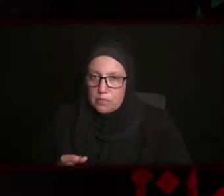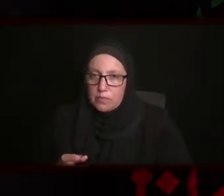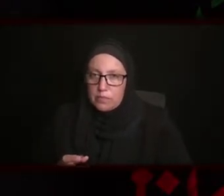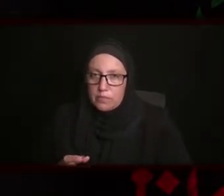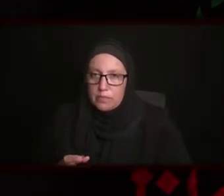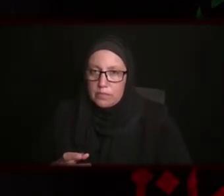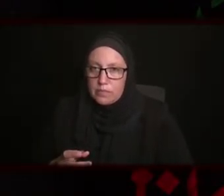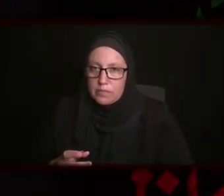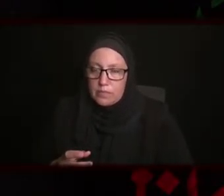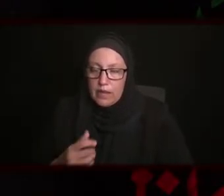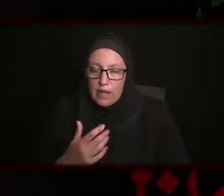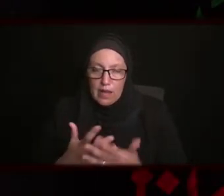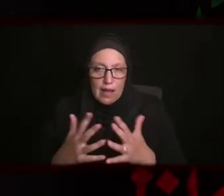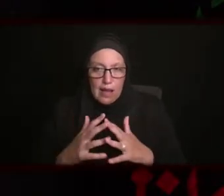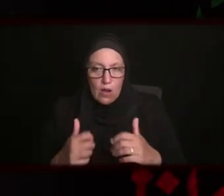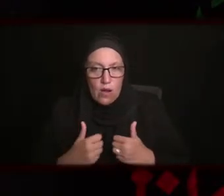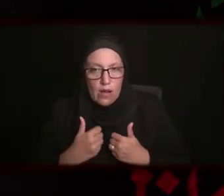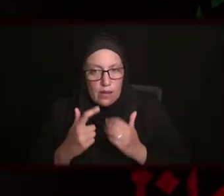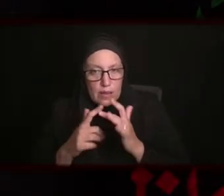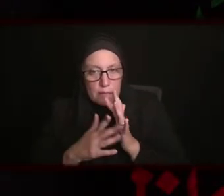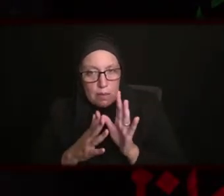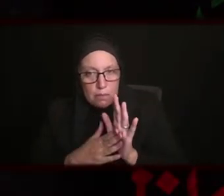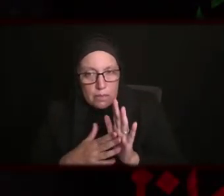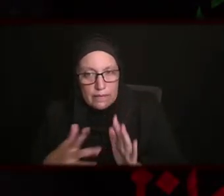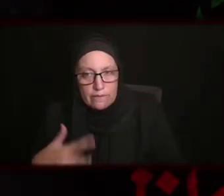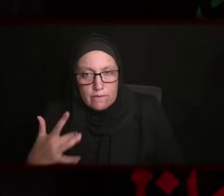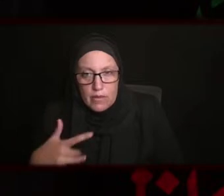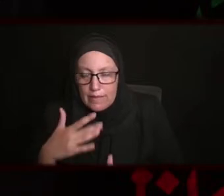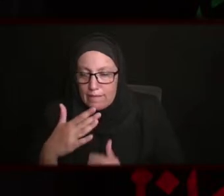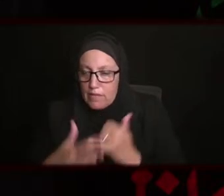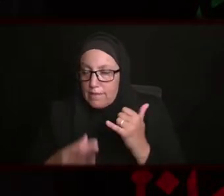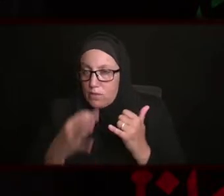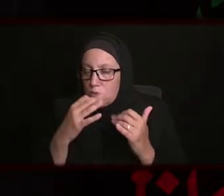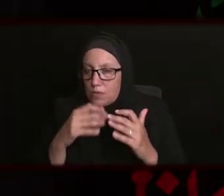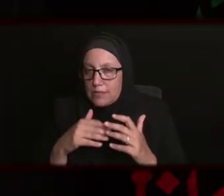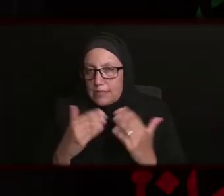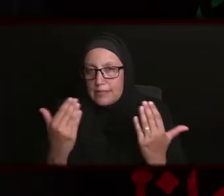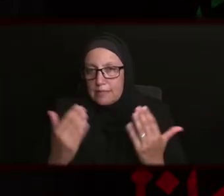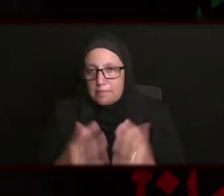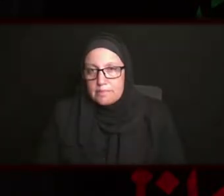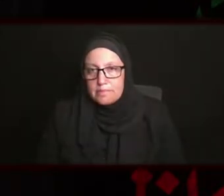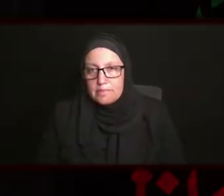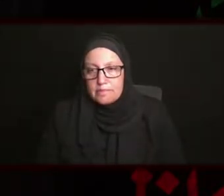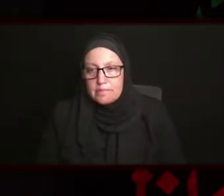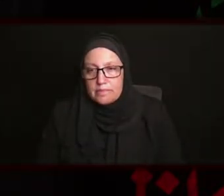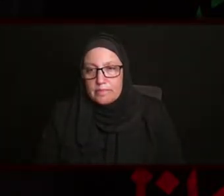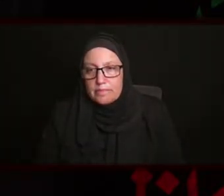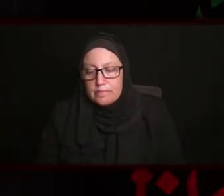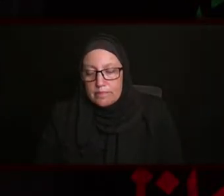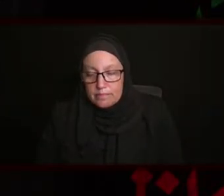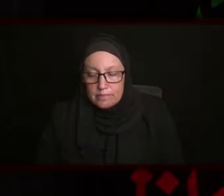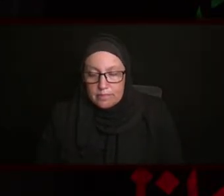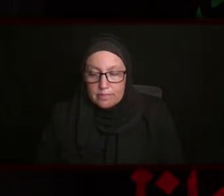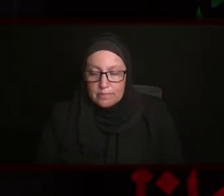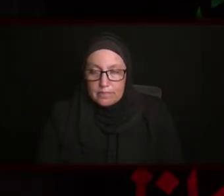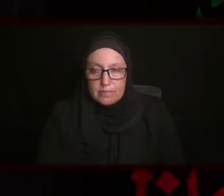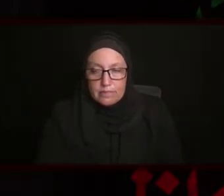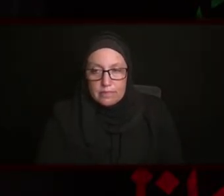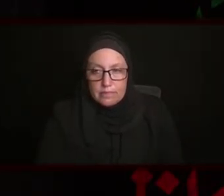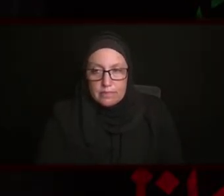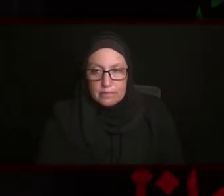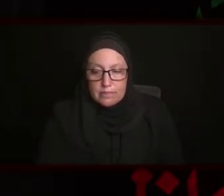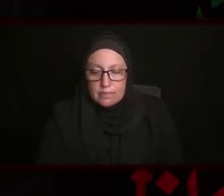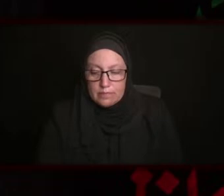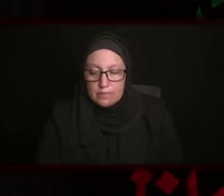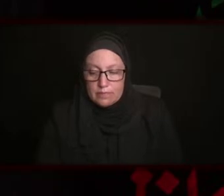The dark dungeons of Baghdad were familiar to our dear Imam. For he spent